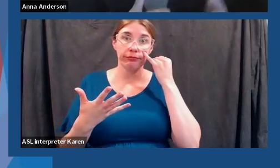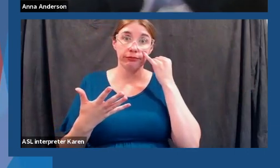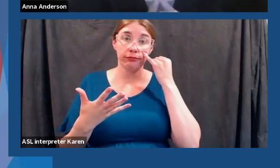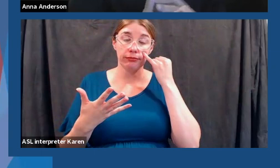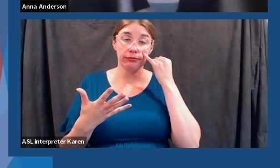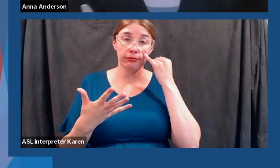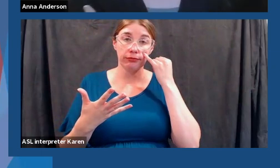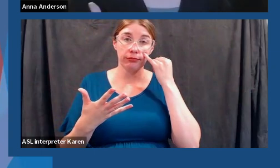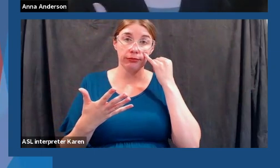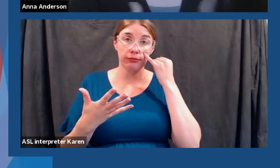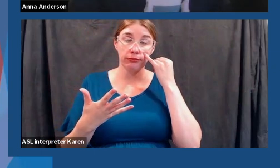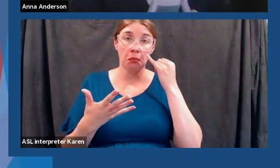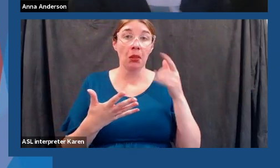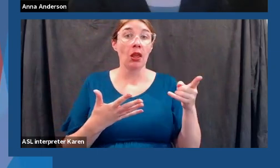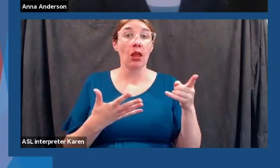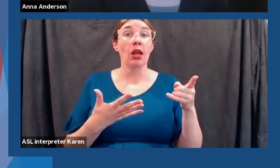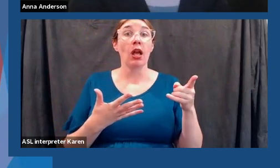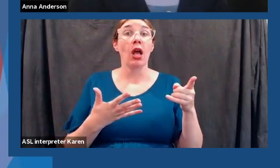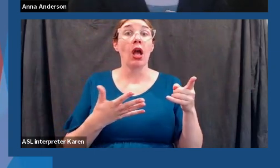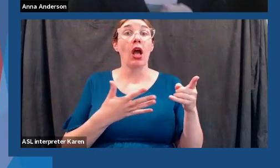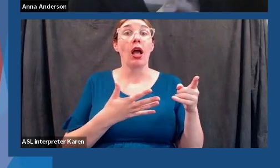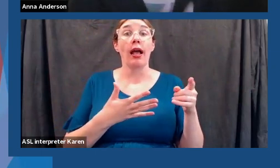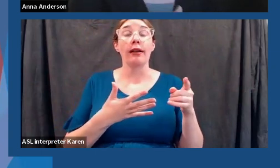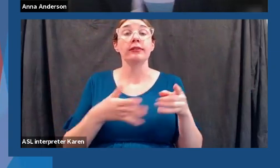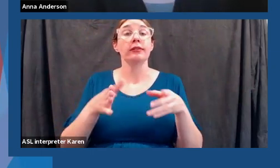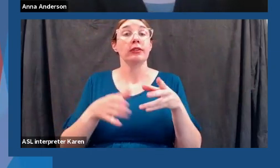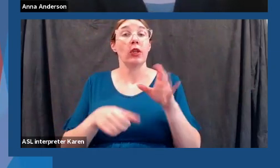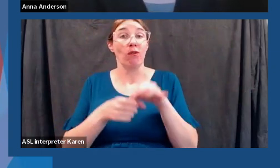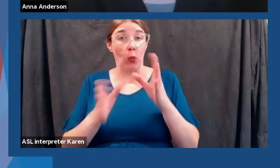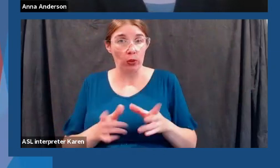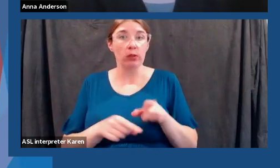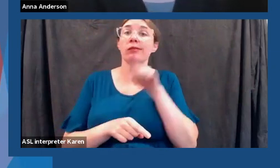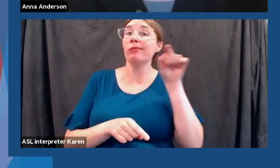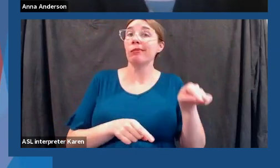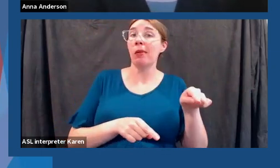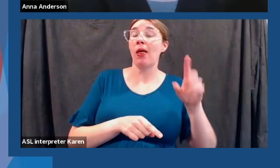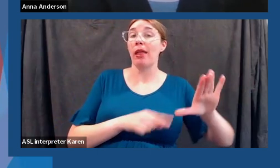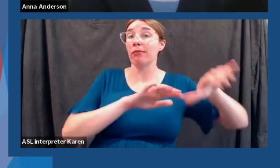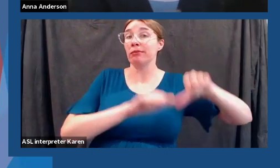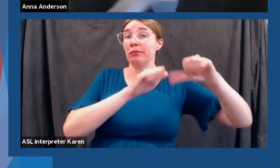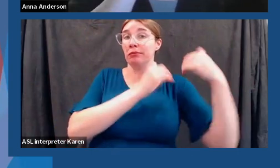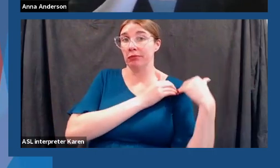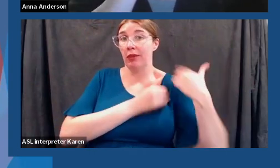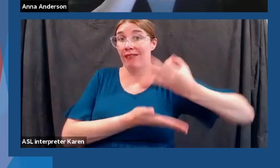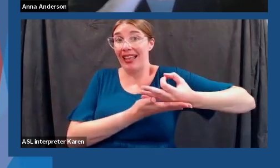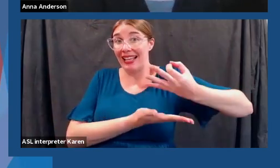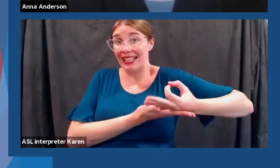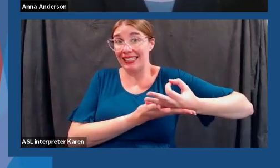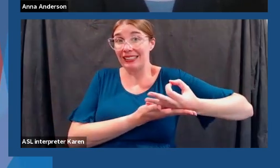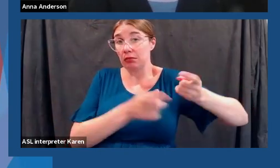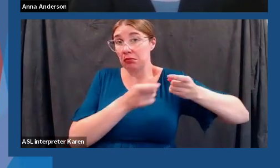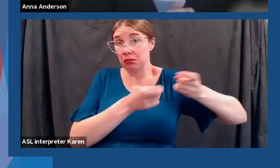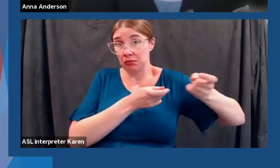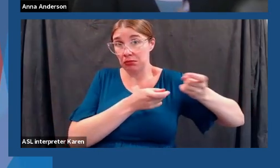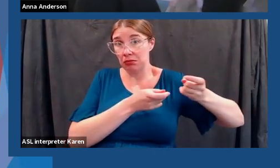in charge of somebody's finances, when that's set, that is not